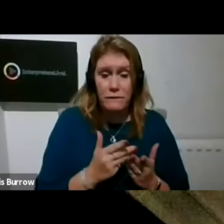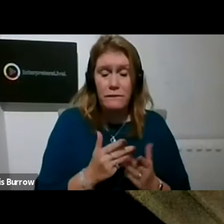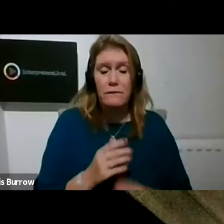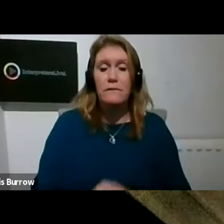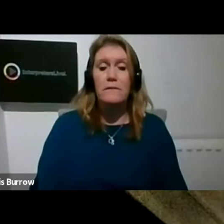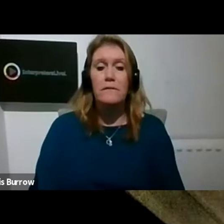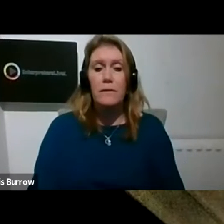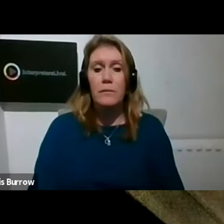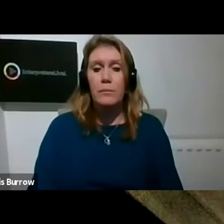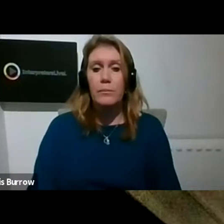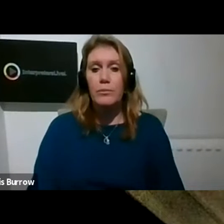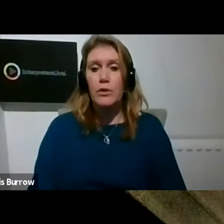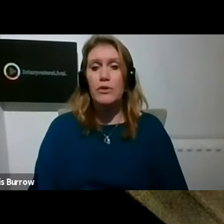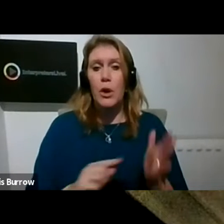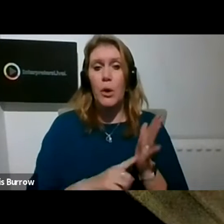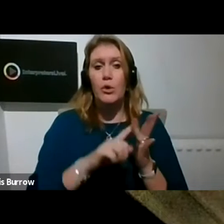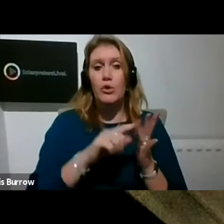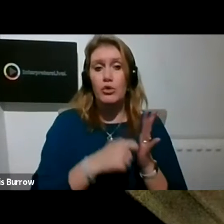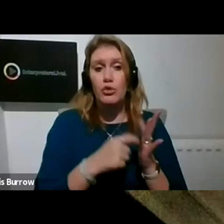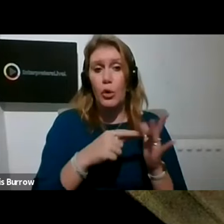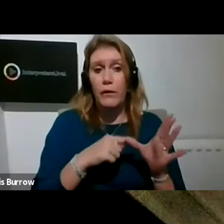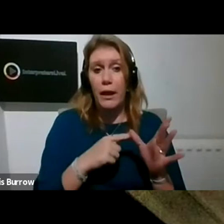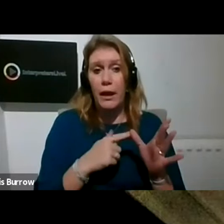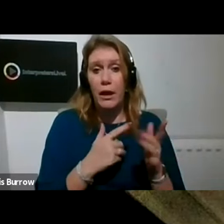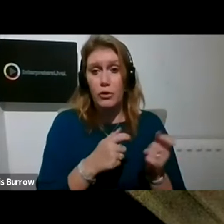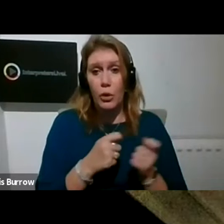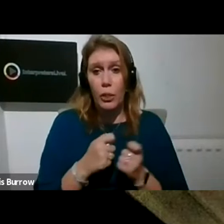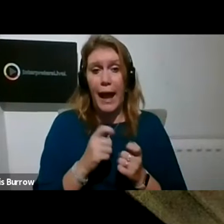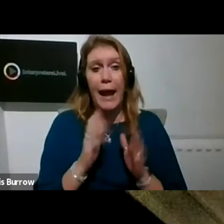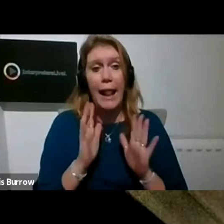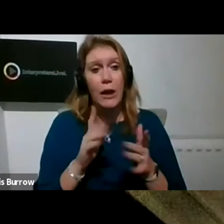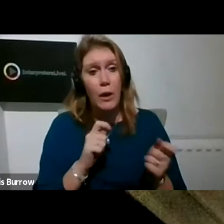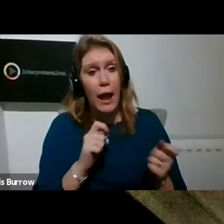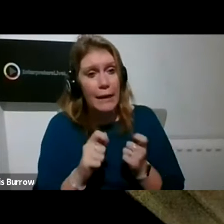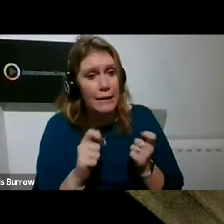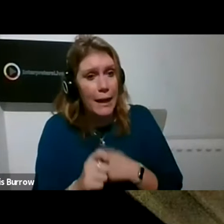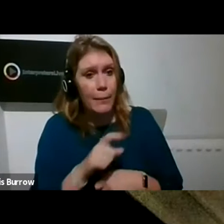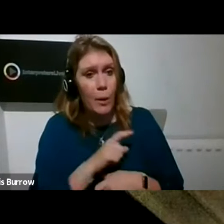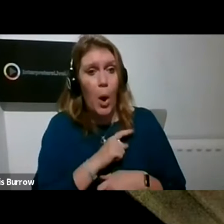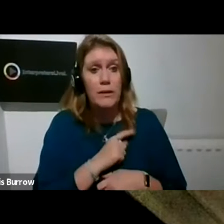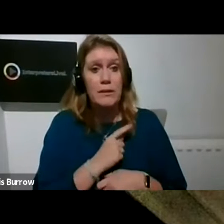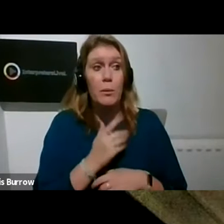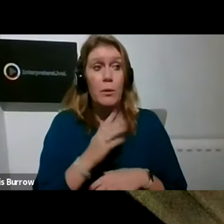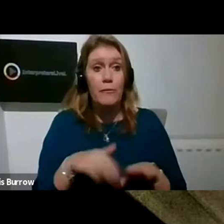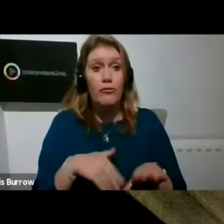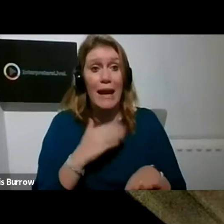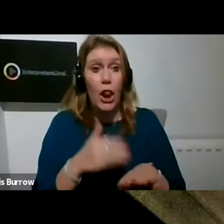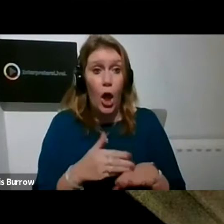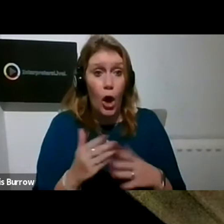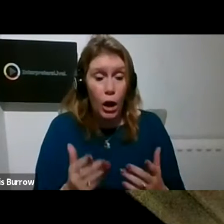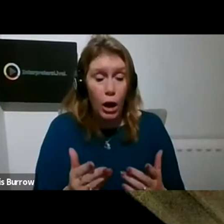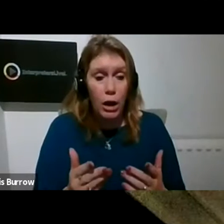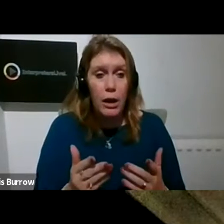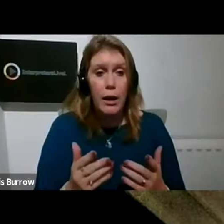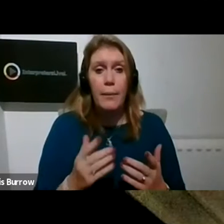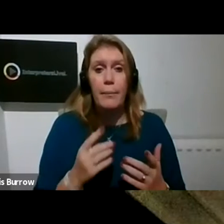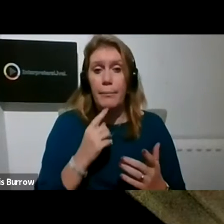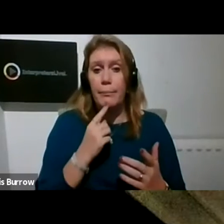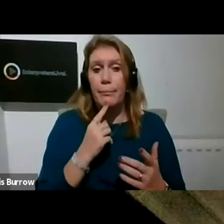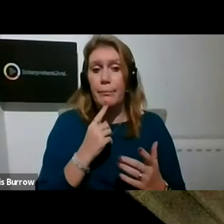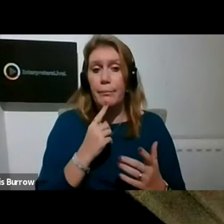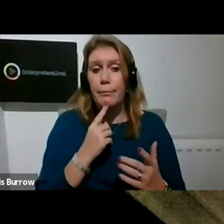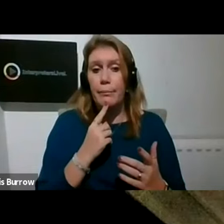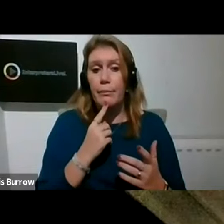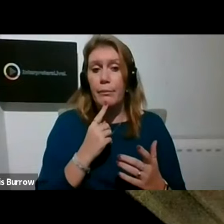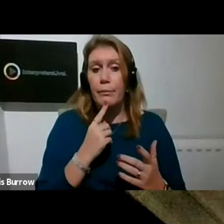then Toria took that and obviously had to edit it, because it would have been really long. But that's where the idea came from, really. Initially, it was I